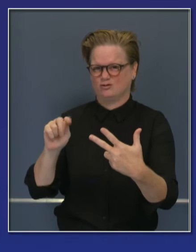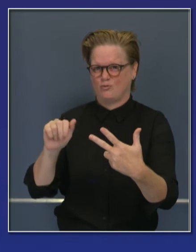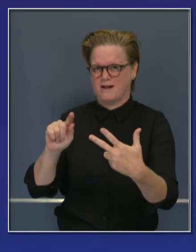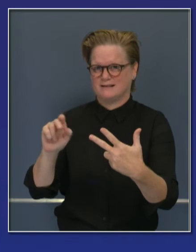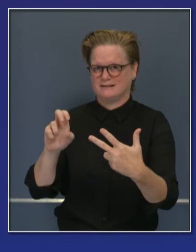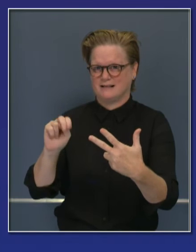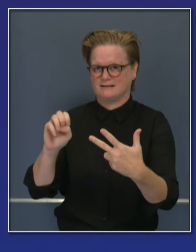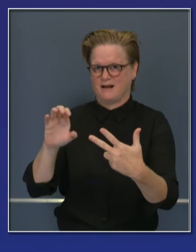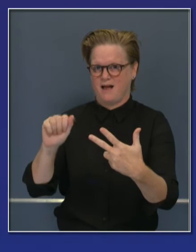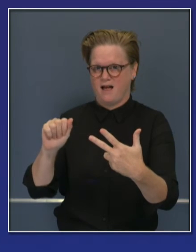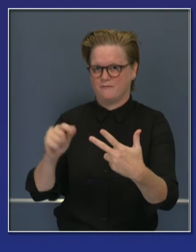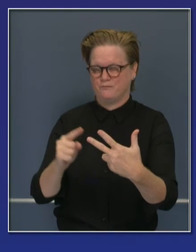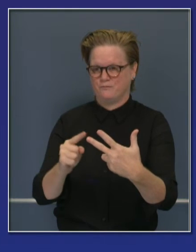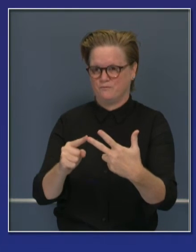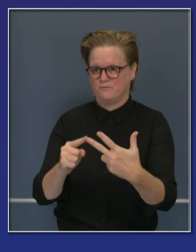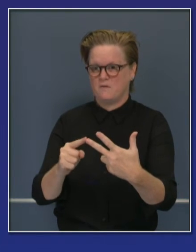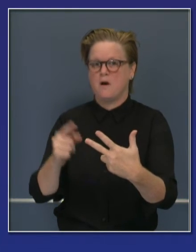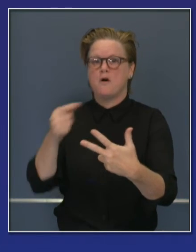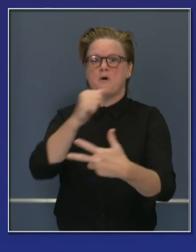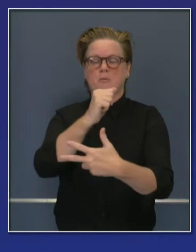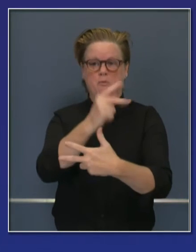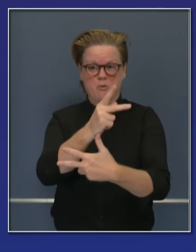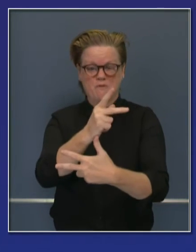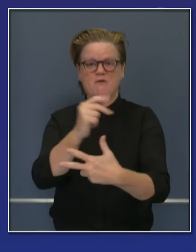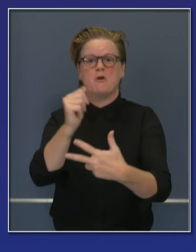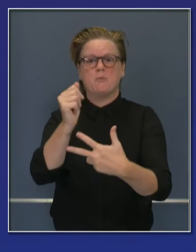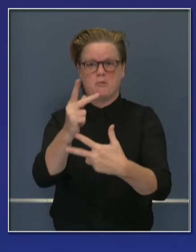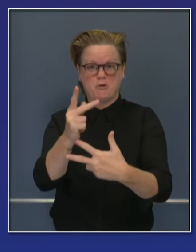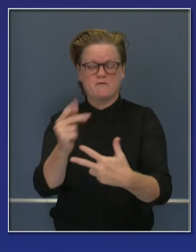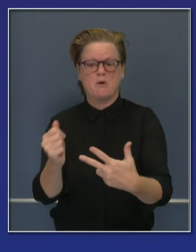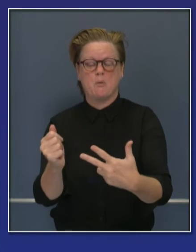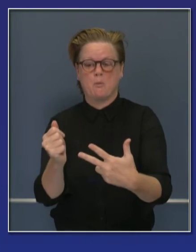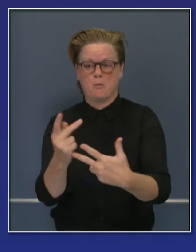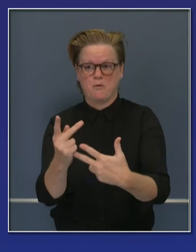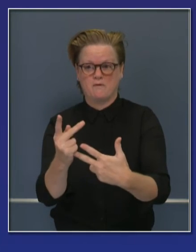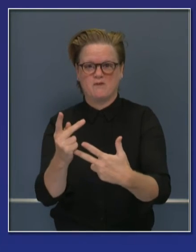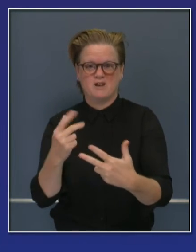happens to AstraZeneca and any subsequent announcements that may follow suit